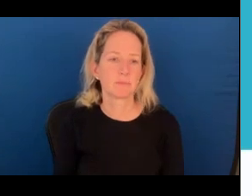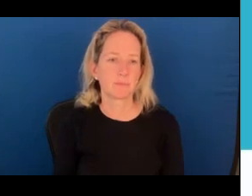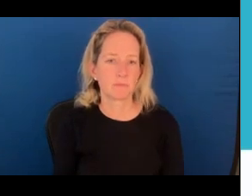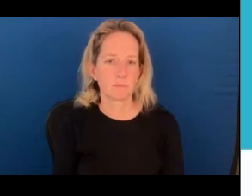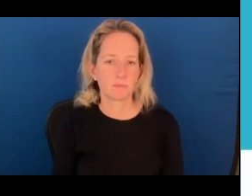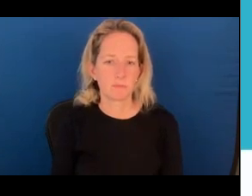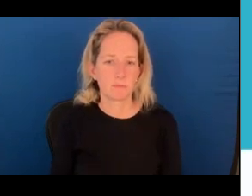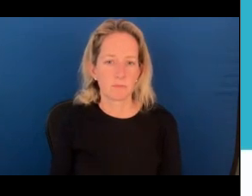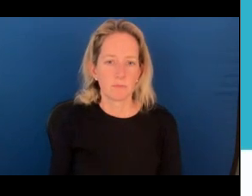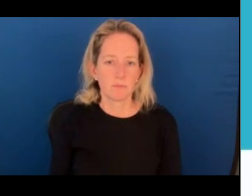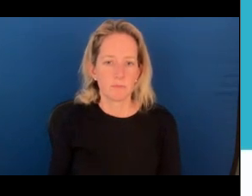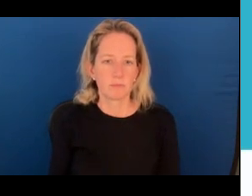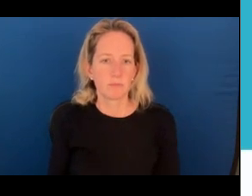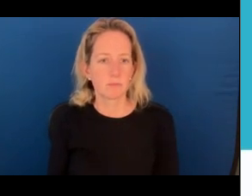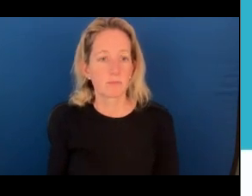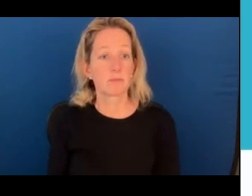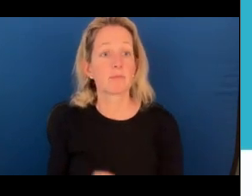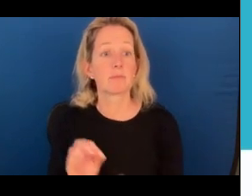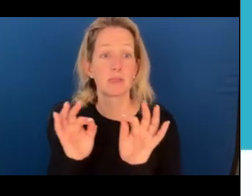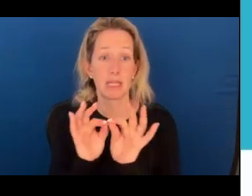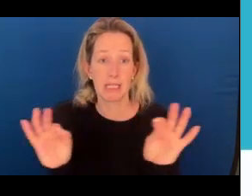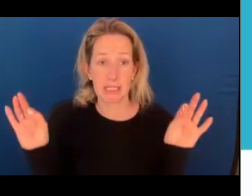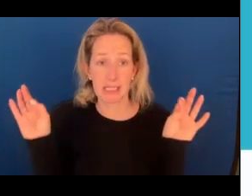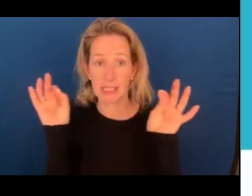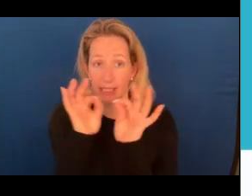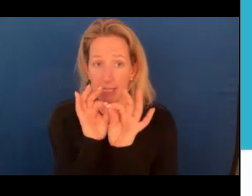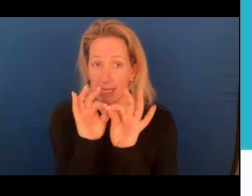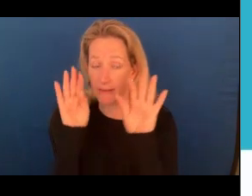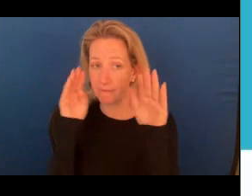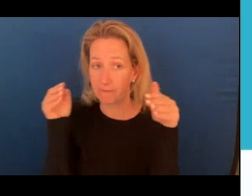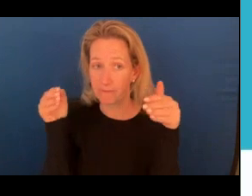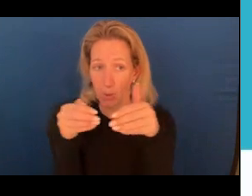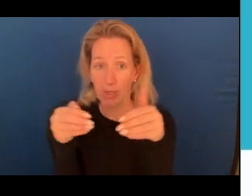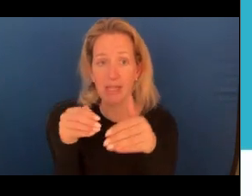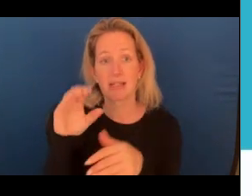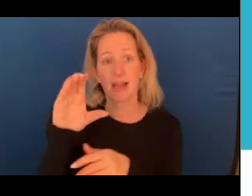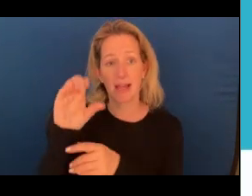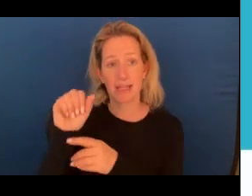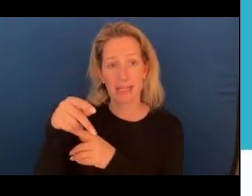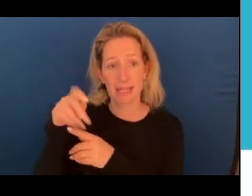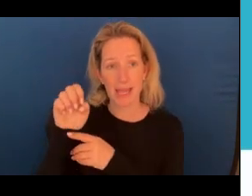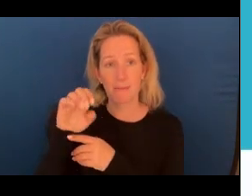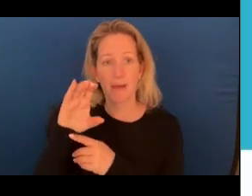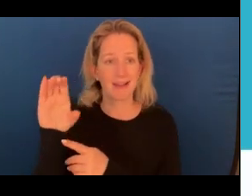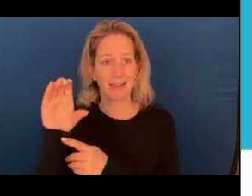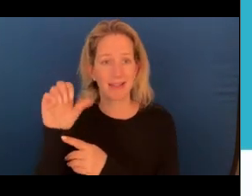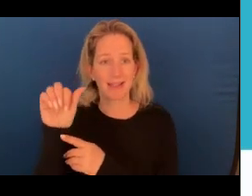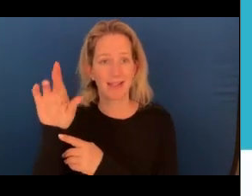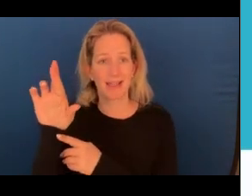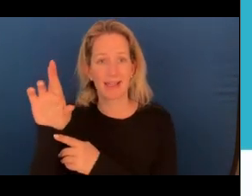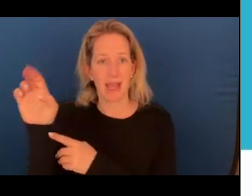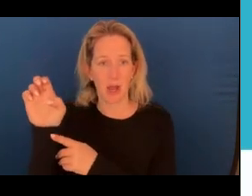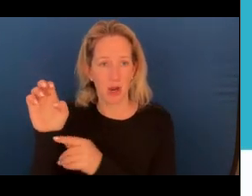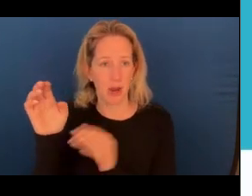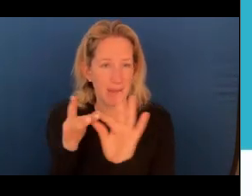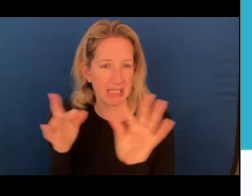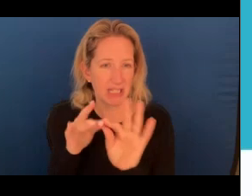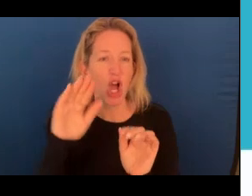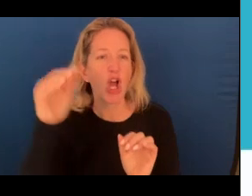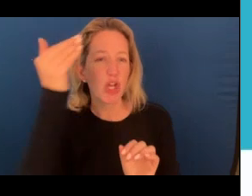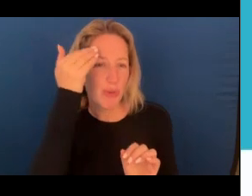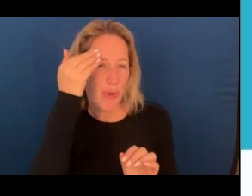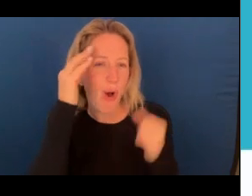One of the key focus of our work is expanding the Take Care Cape Cod message. If you think of Got Milk, I'm kind of dating